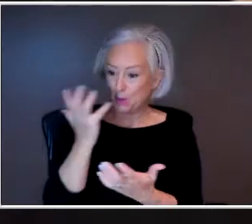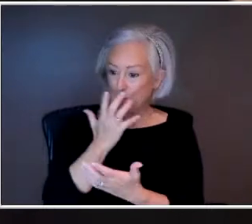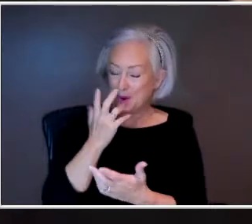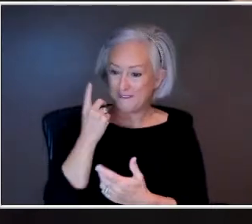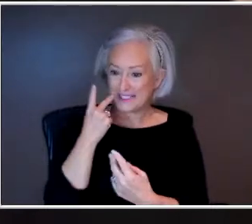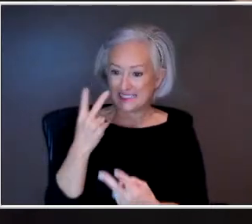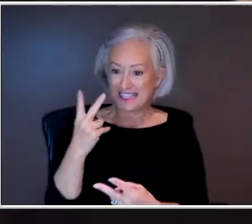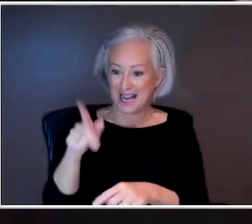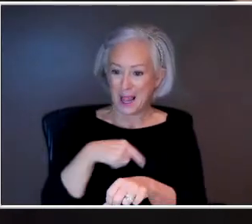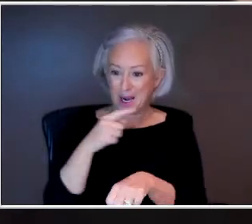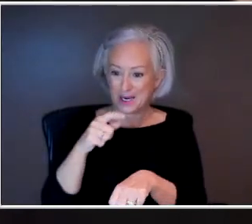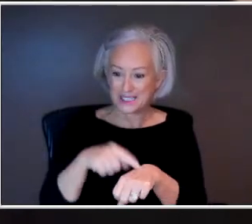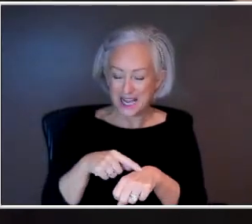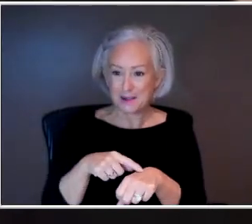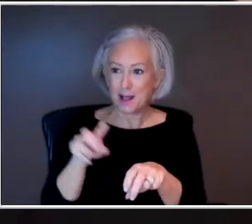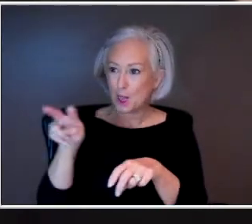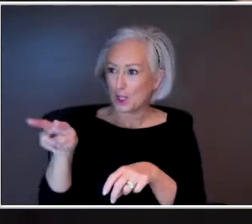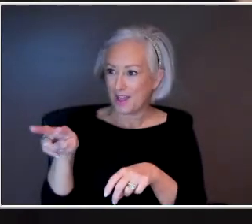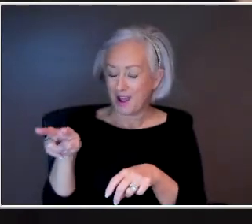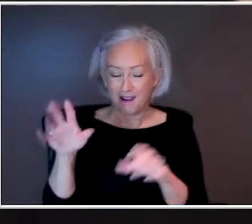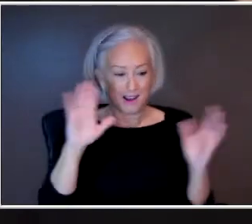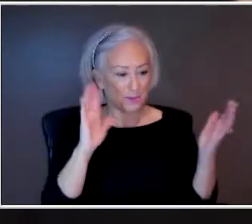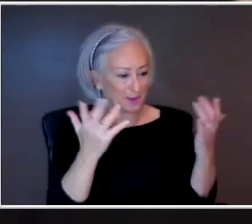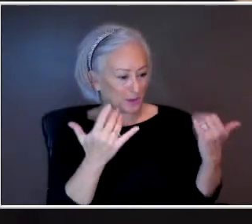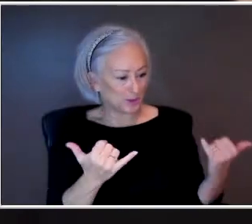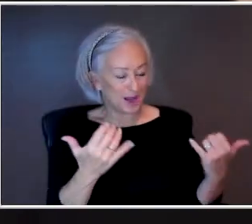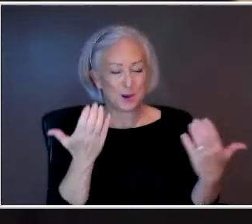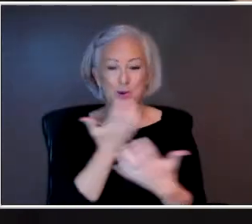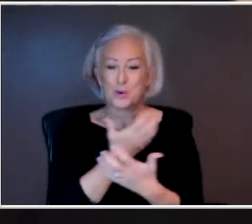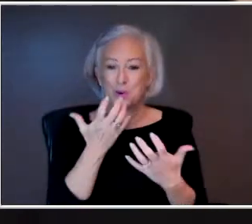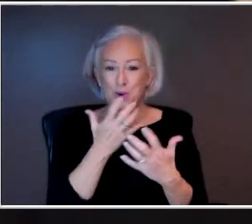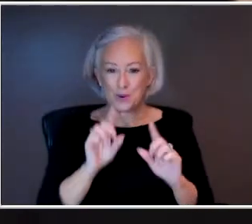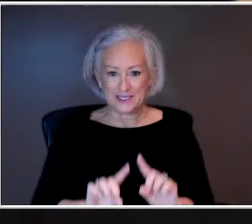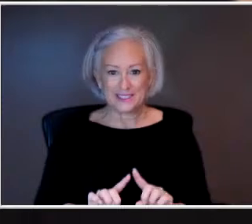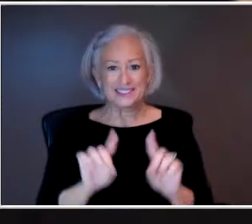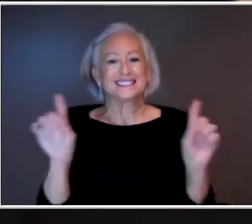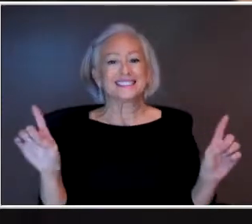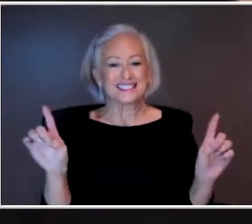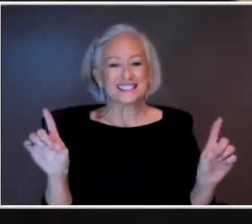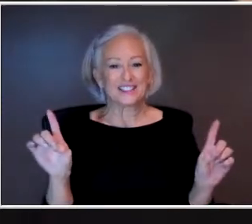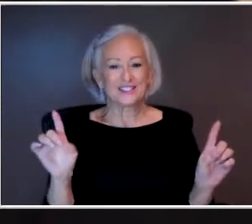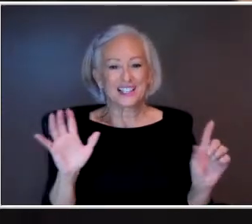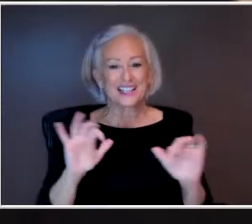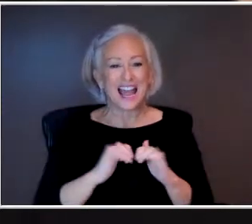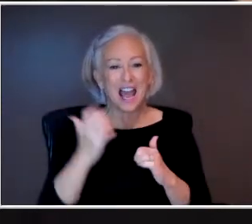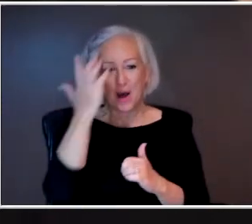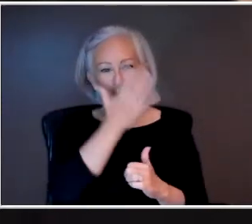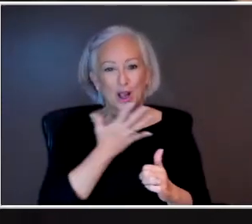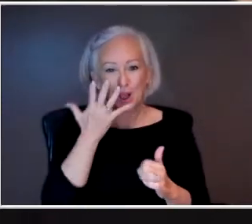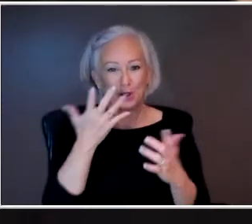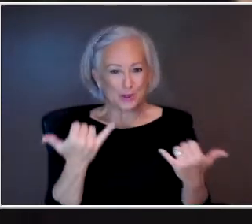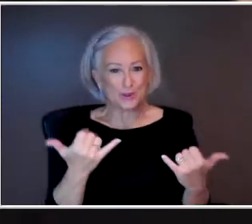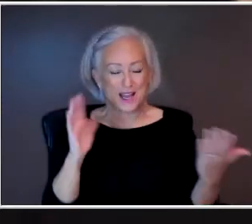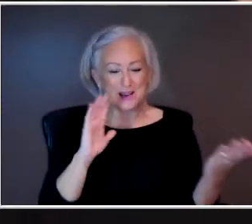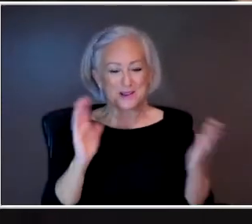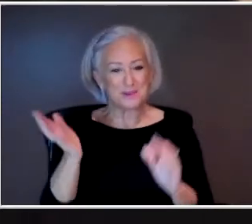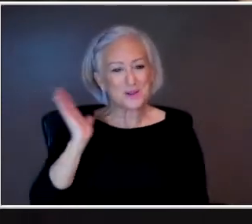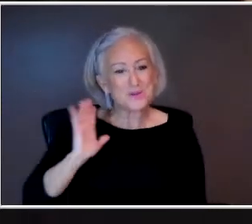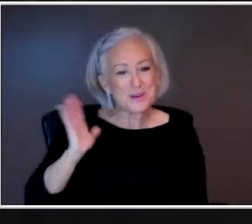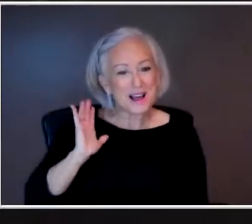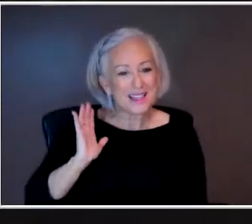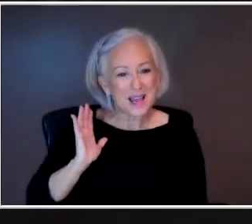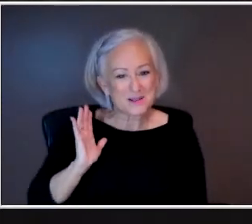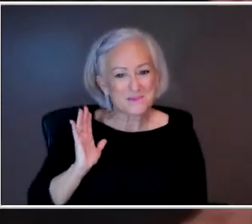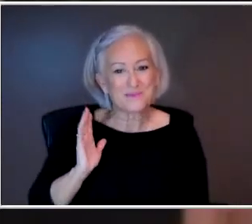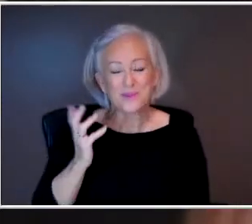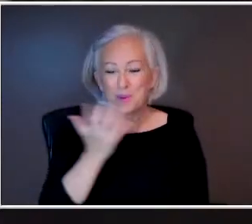Yeah. I'm like, oh wow, what a difference how you look today versus then. Yeah. I mean, it's night and